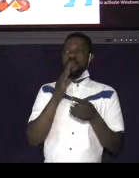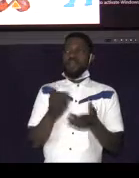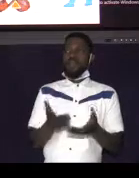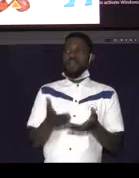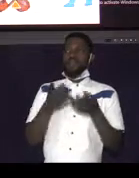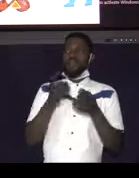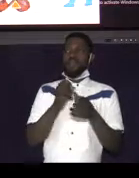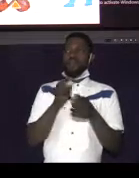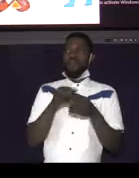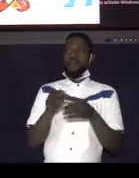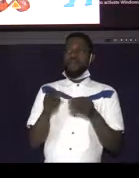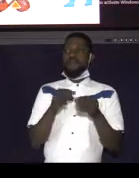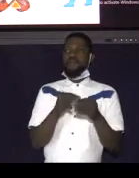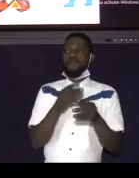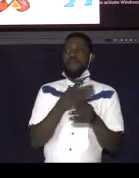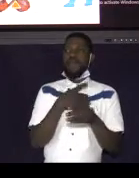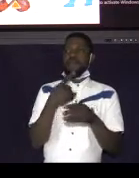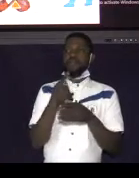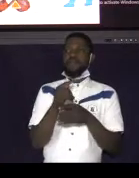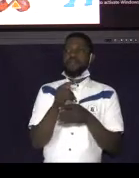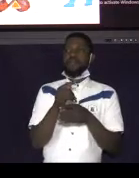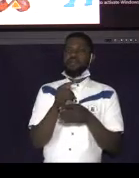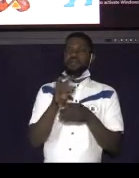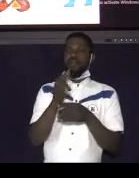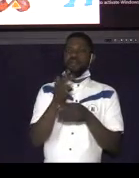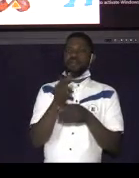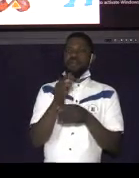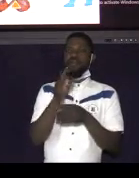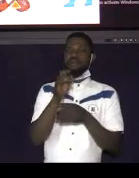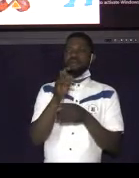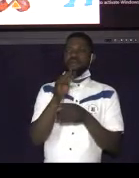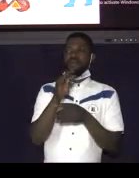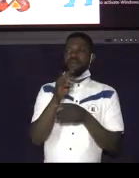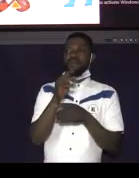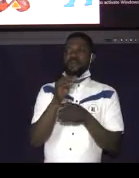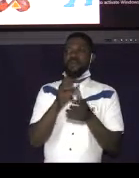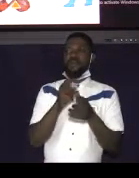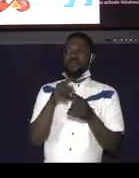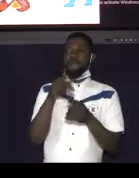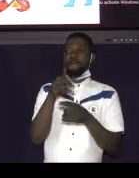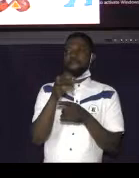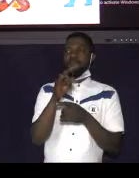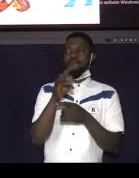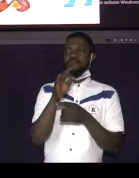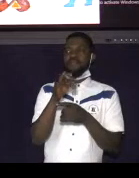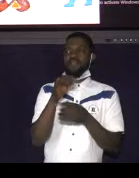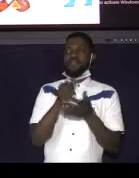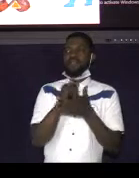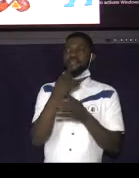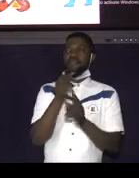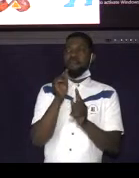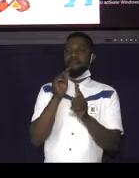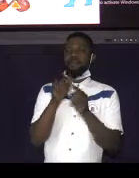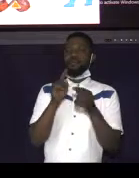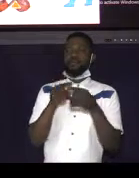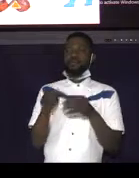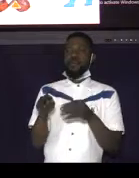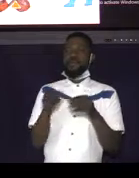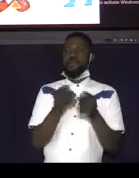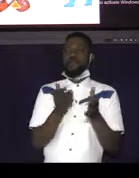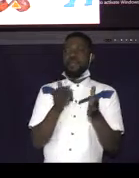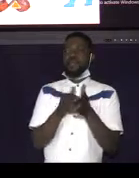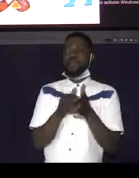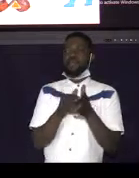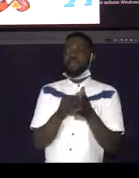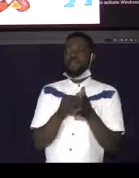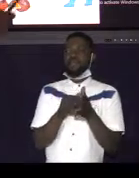or moved, that's load. And the third one, that's fulcrum or pivot. That's the point to move against.